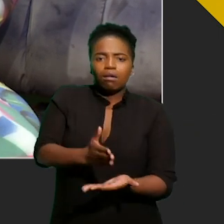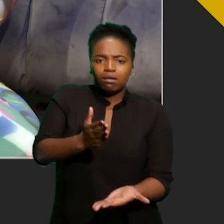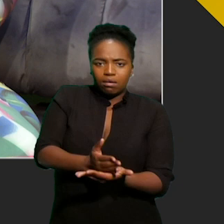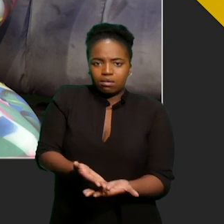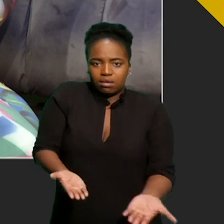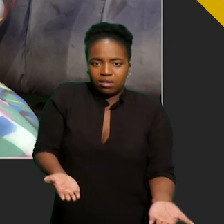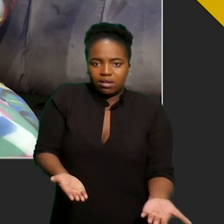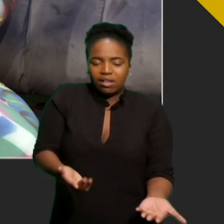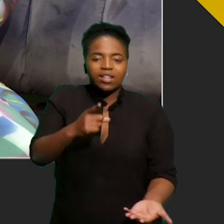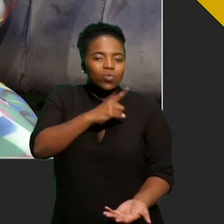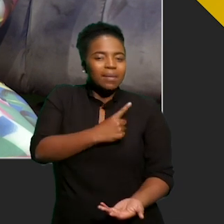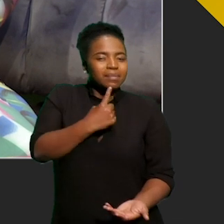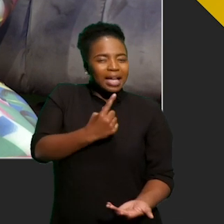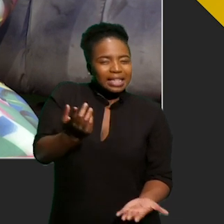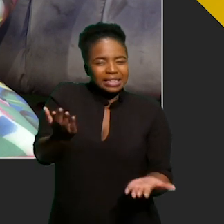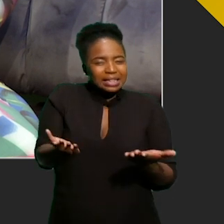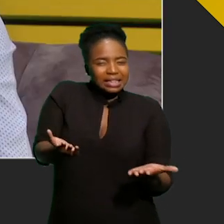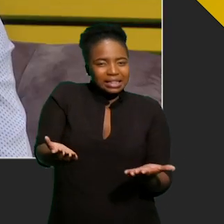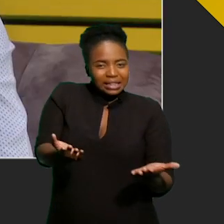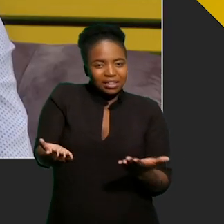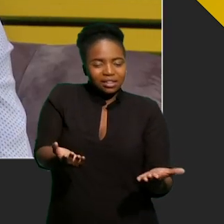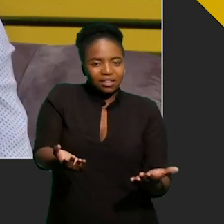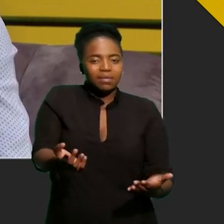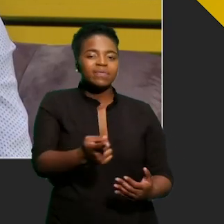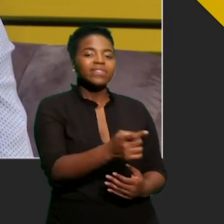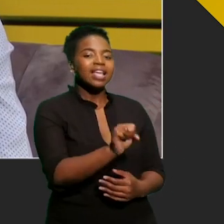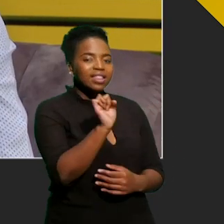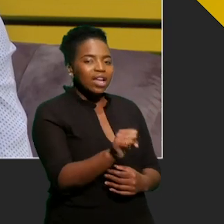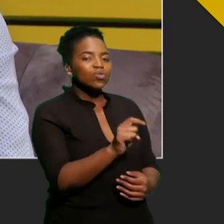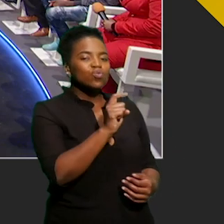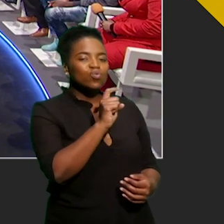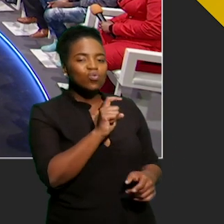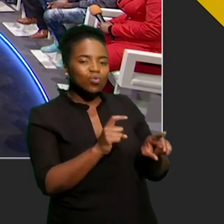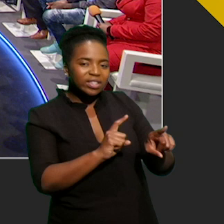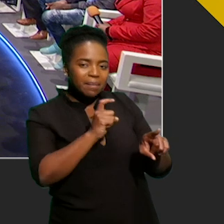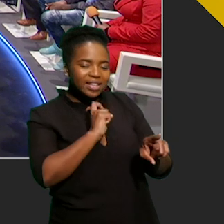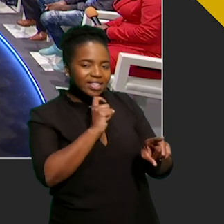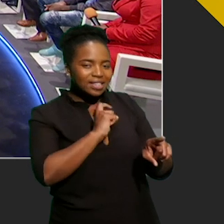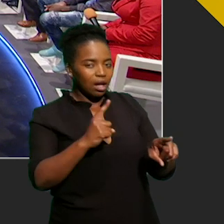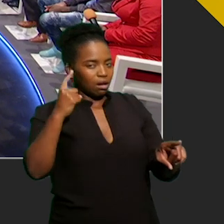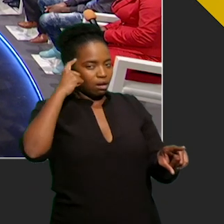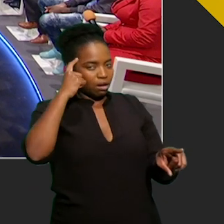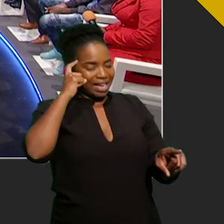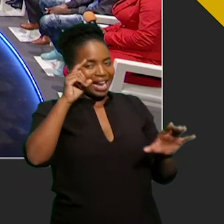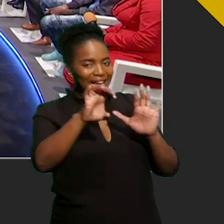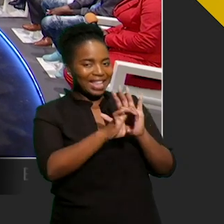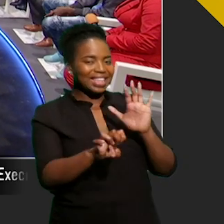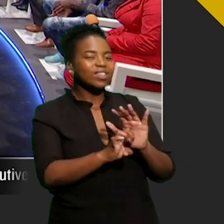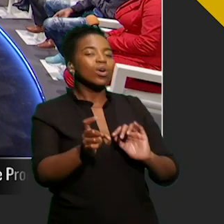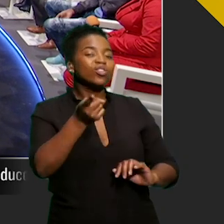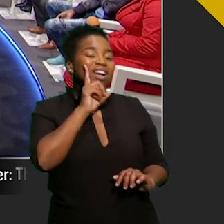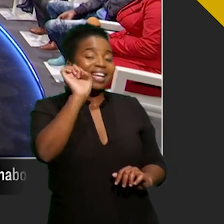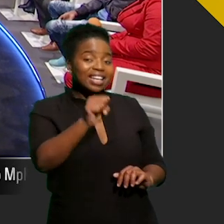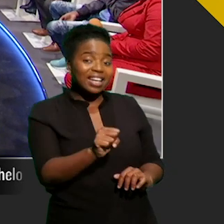And that's why I'm getting me in the game. But that is when then you use the your journalistic ethics in checking.